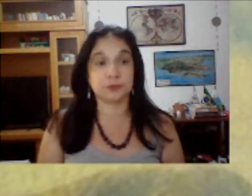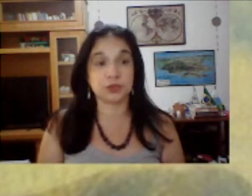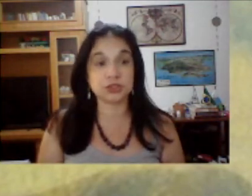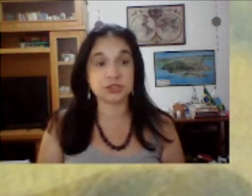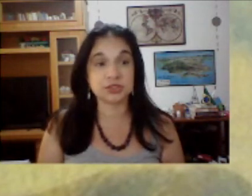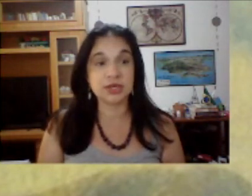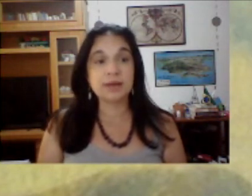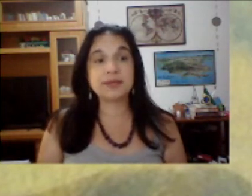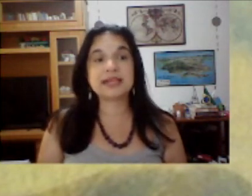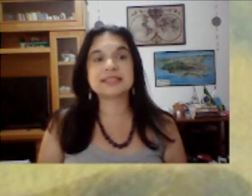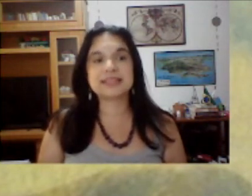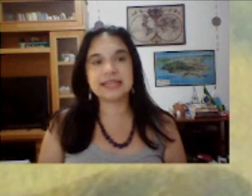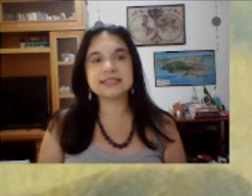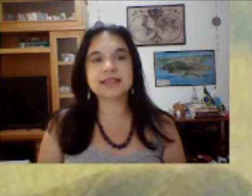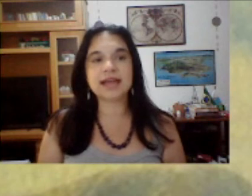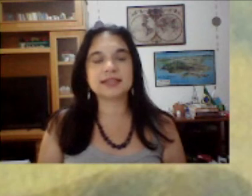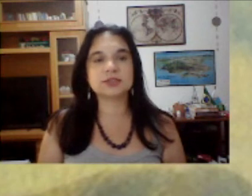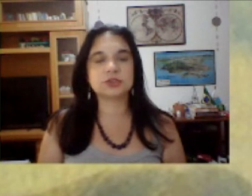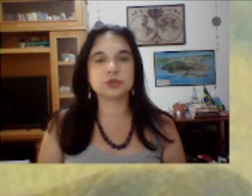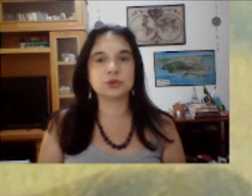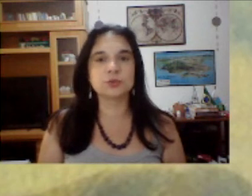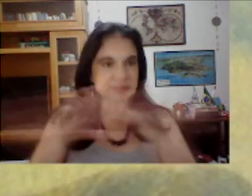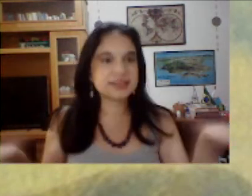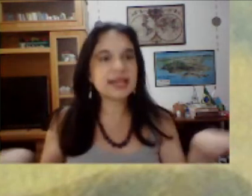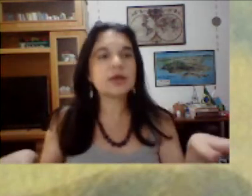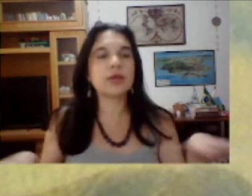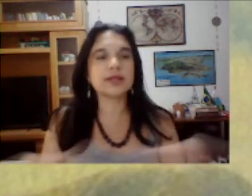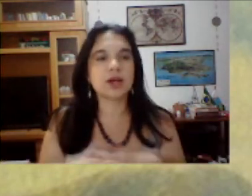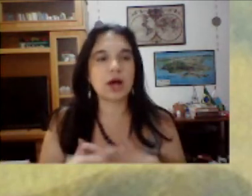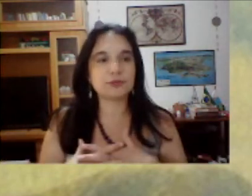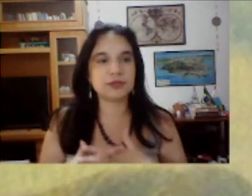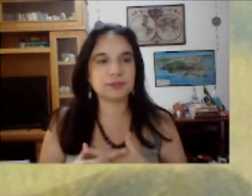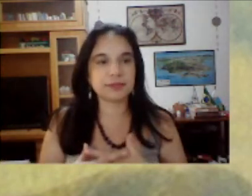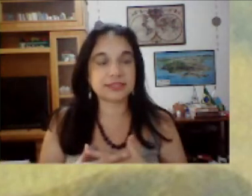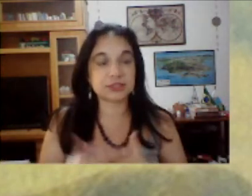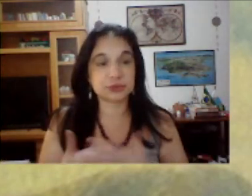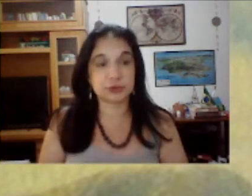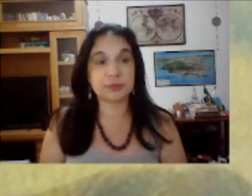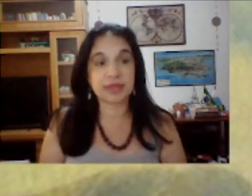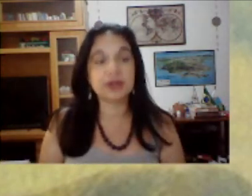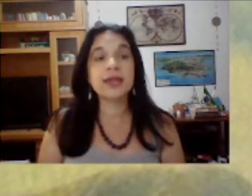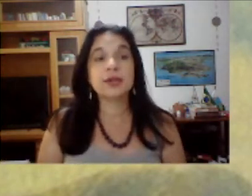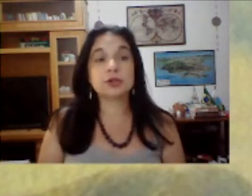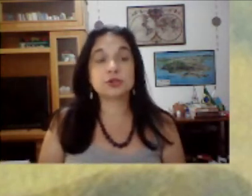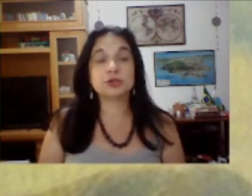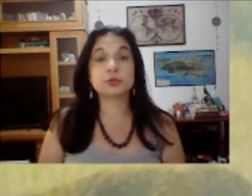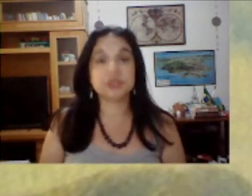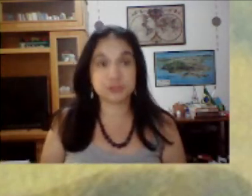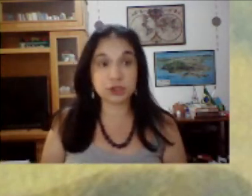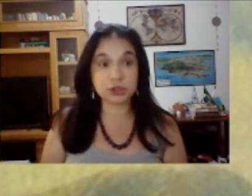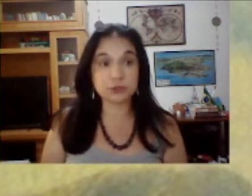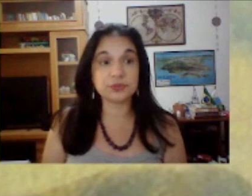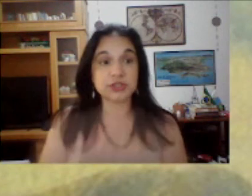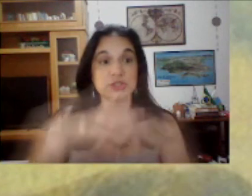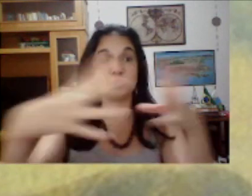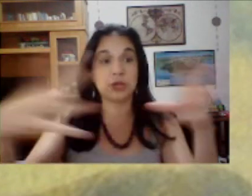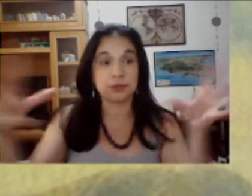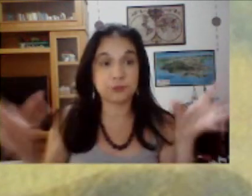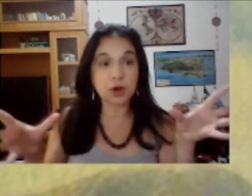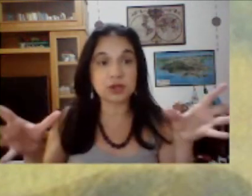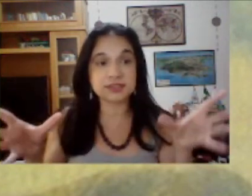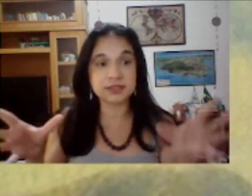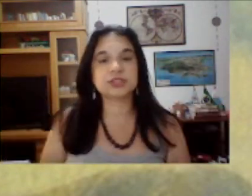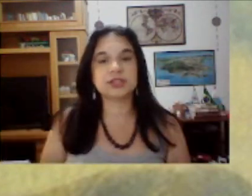Pedro I, because he decided to take away the coffee plantations from there in order to preserve the